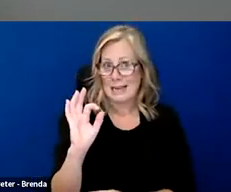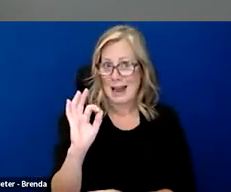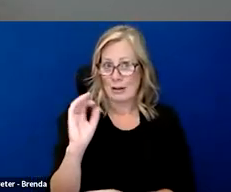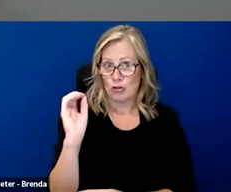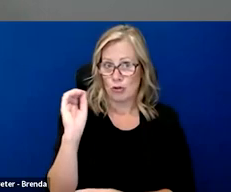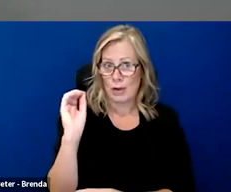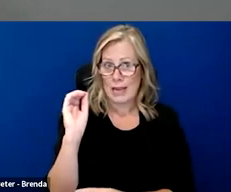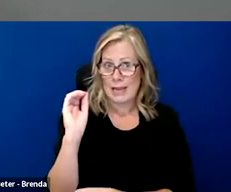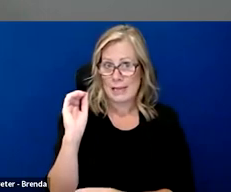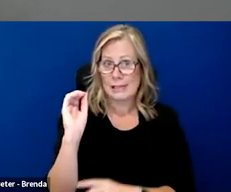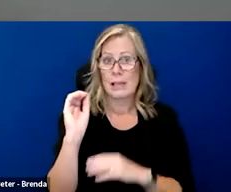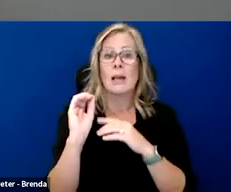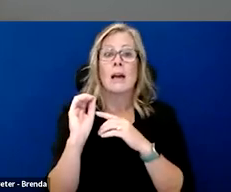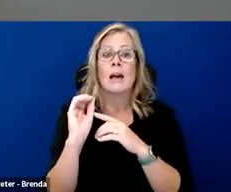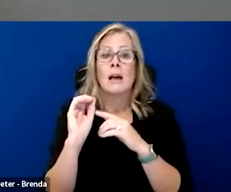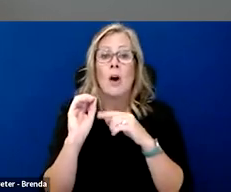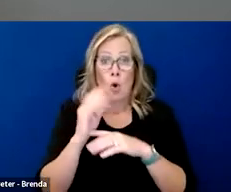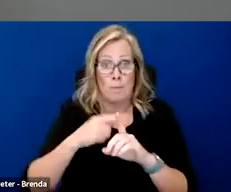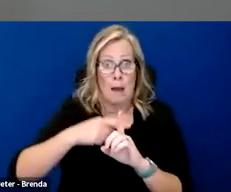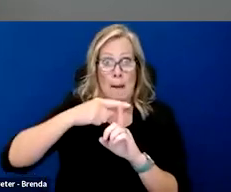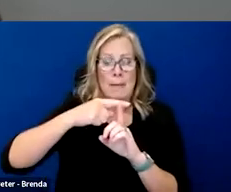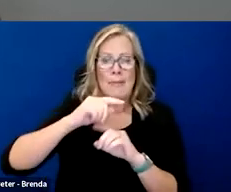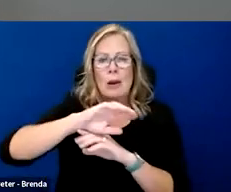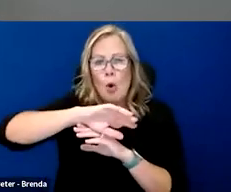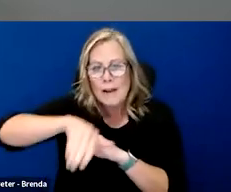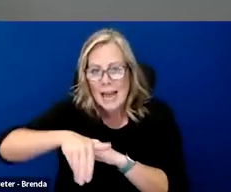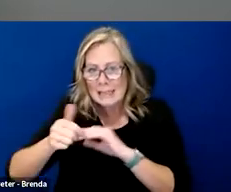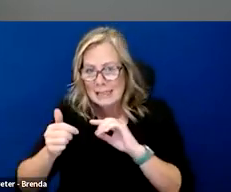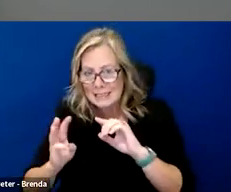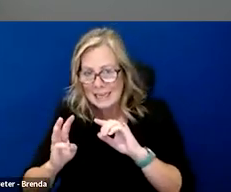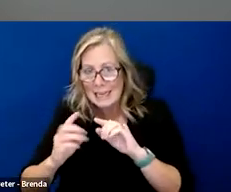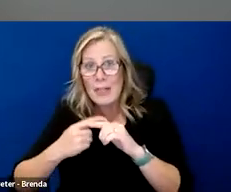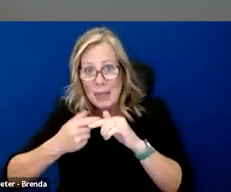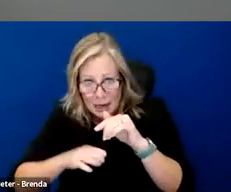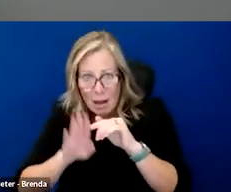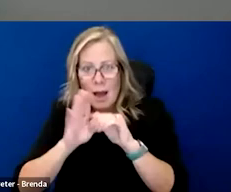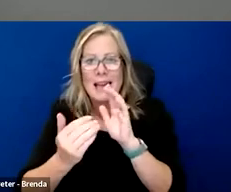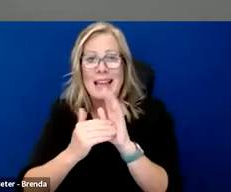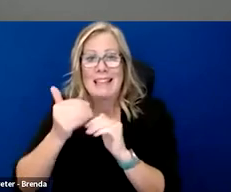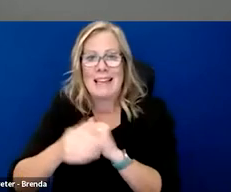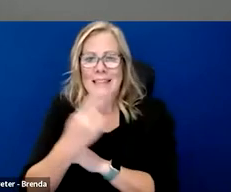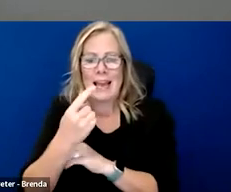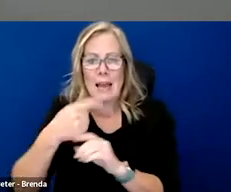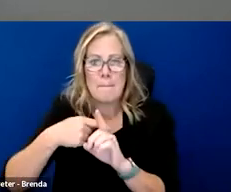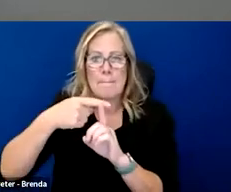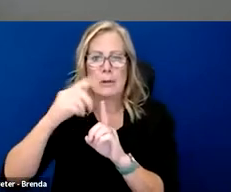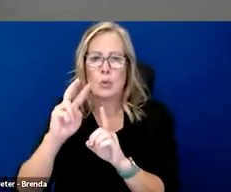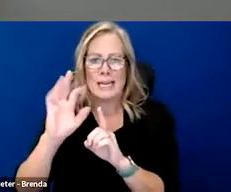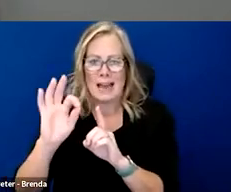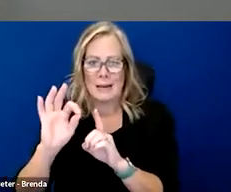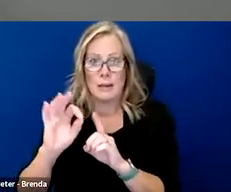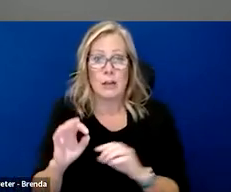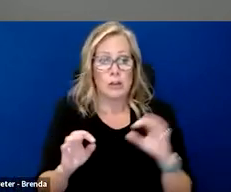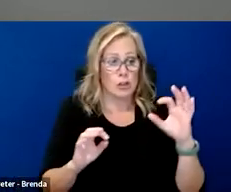by an overnight low of 16 degrees, and then a subsequent another high of 29 degrees Celsius. So that